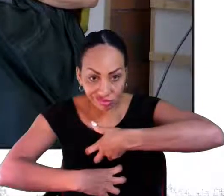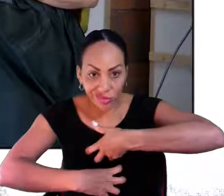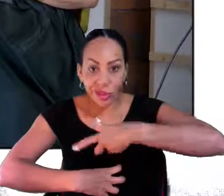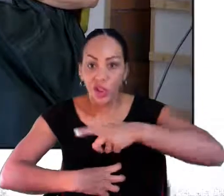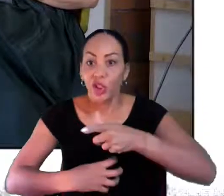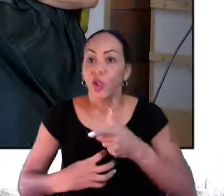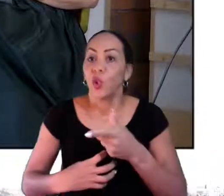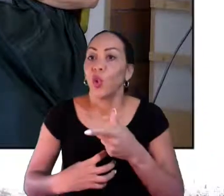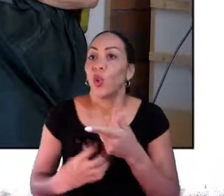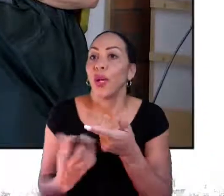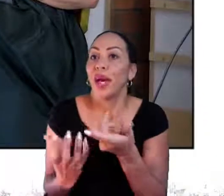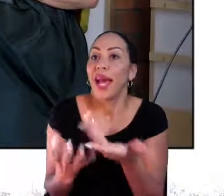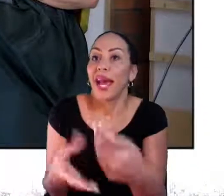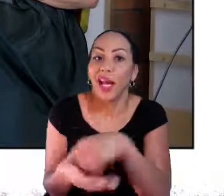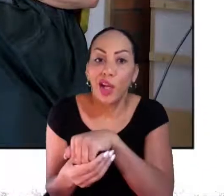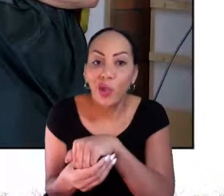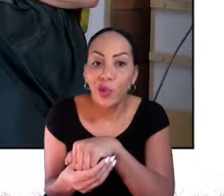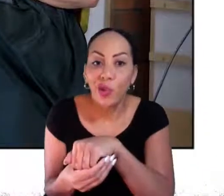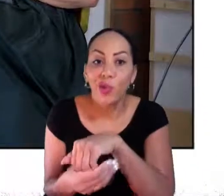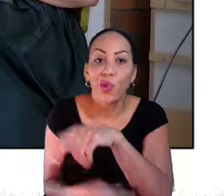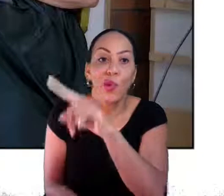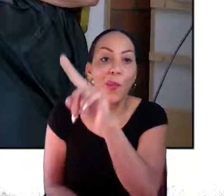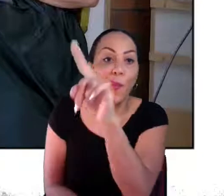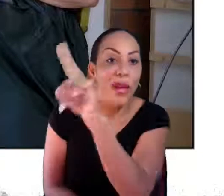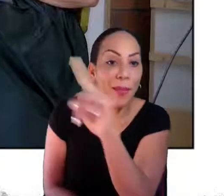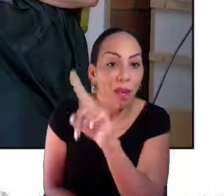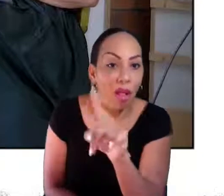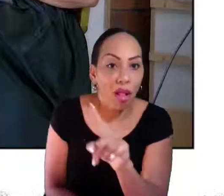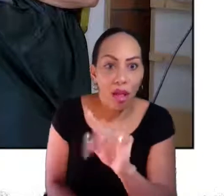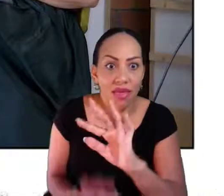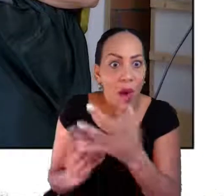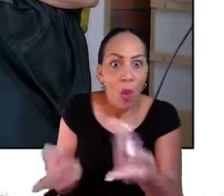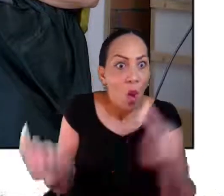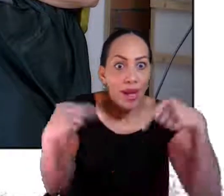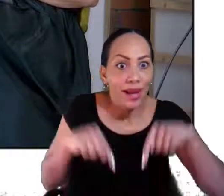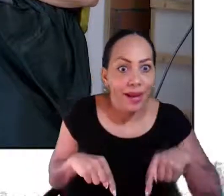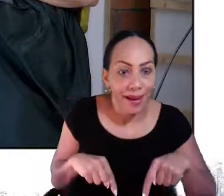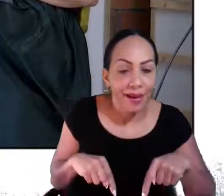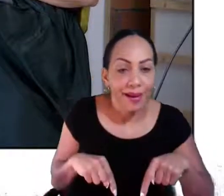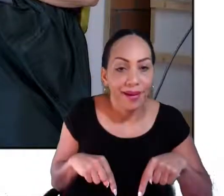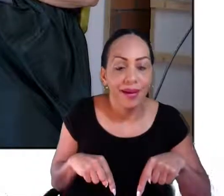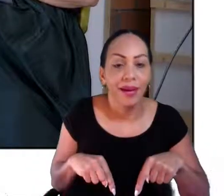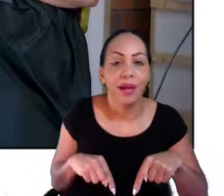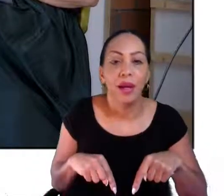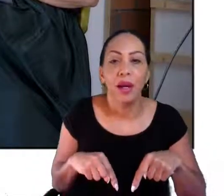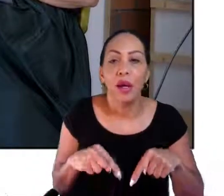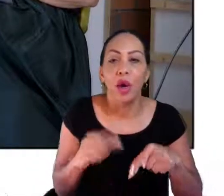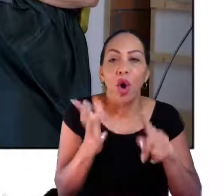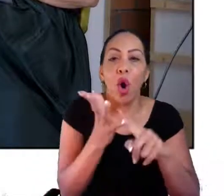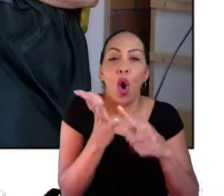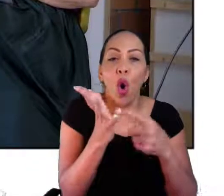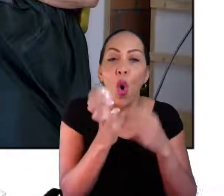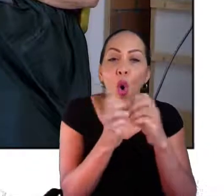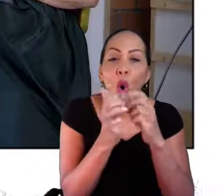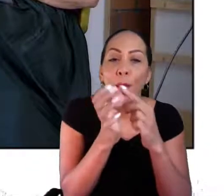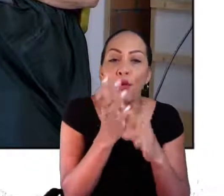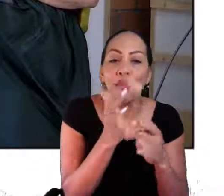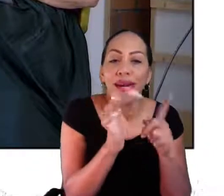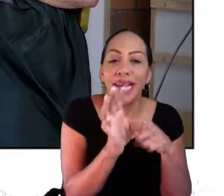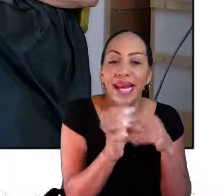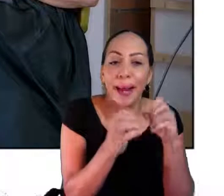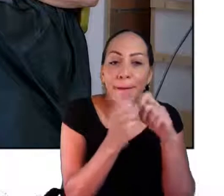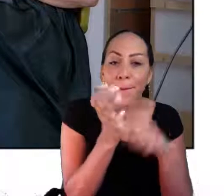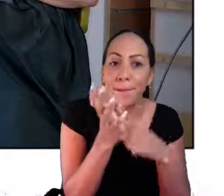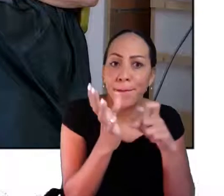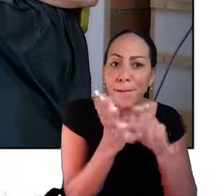came across the work of Aubrey Blanche. I'm always gonna name check Aubrey Blanche wherever I go, and kind of her